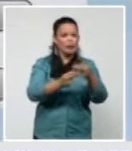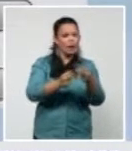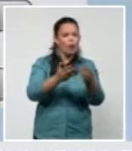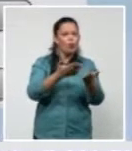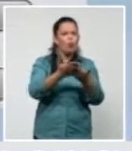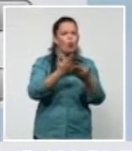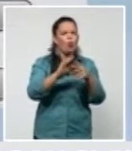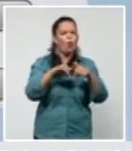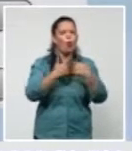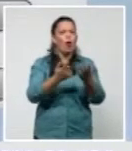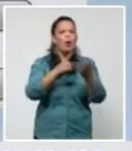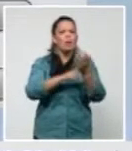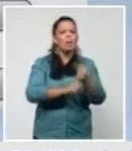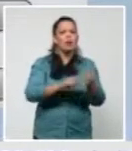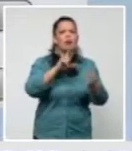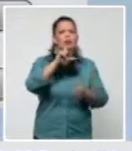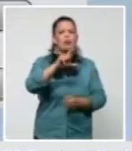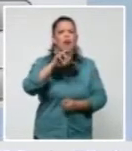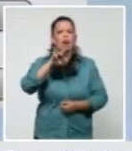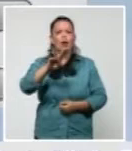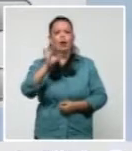891,877, of which